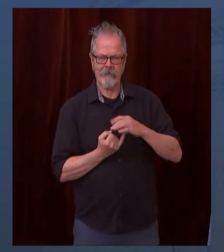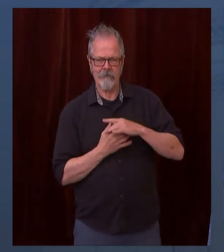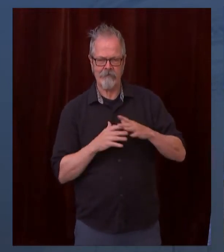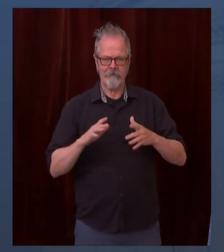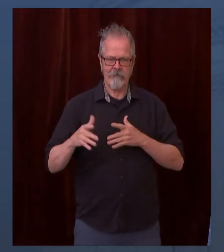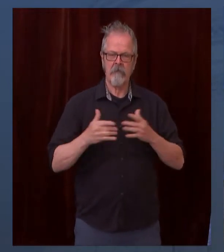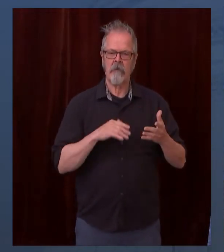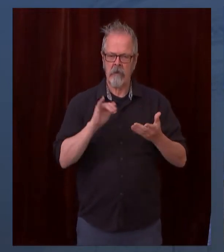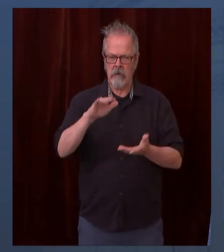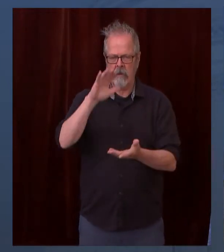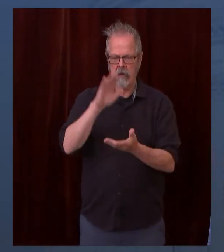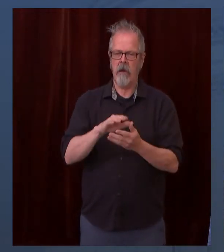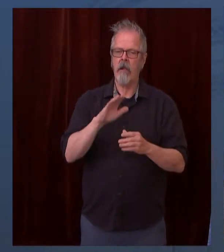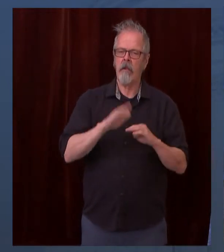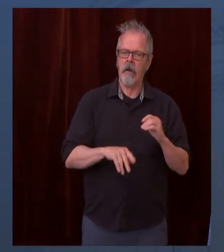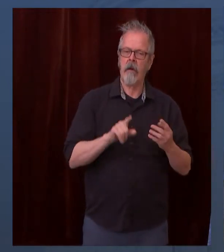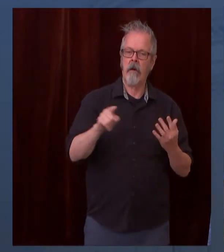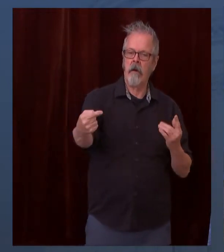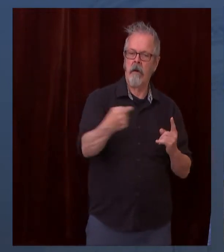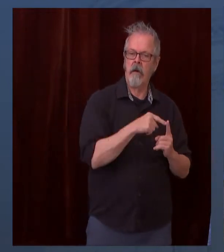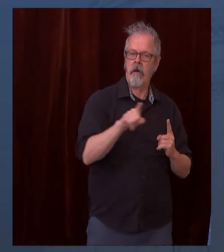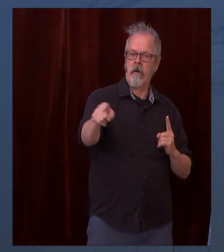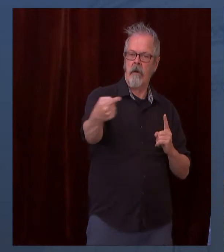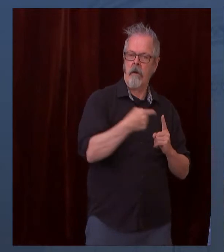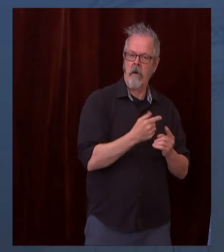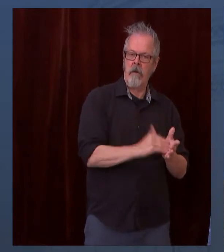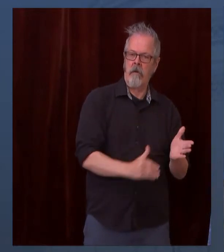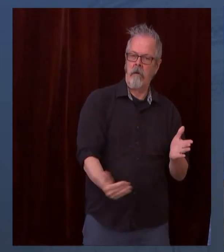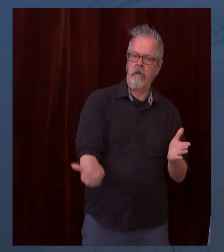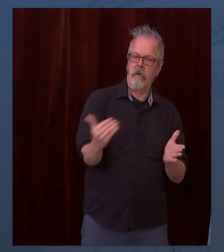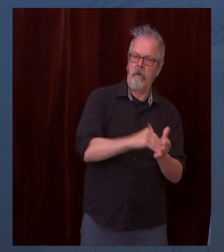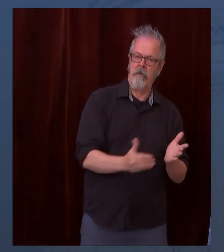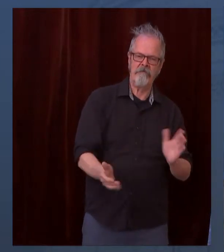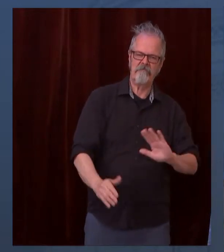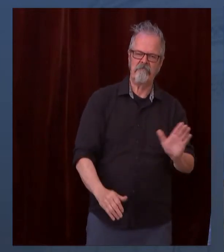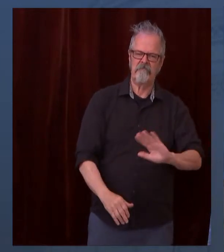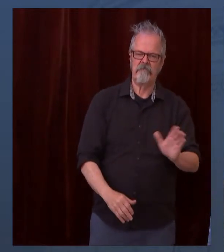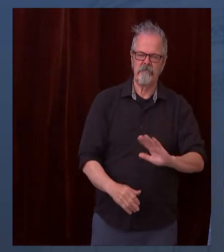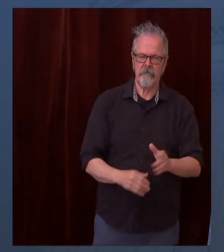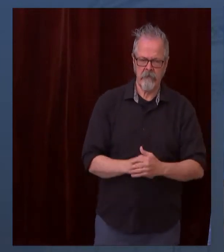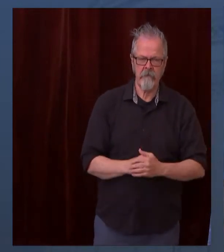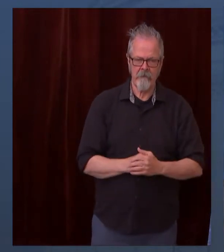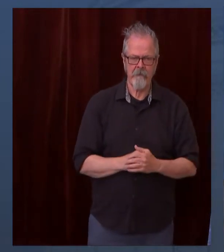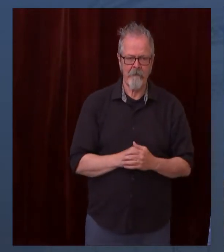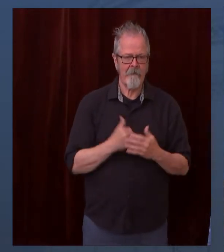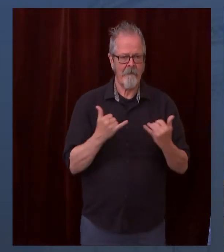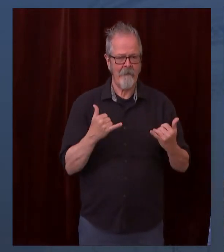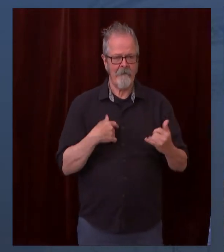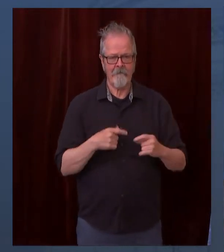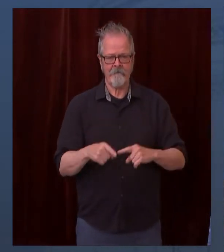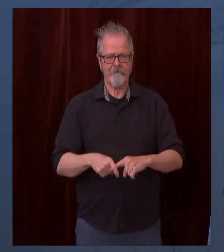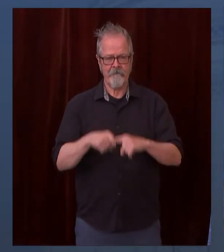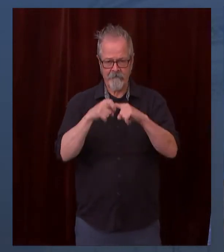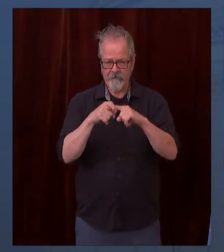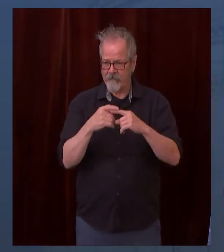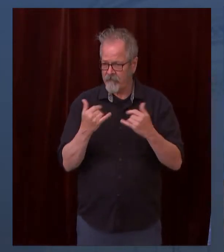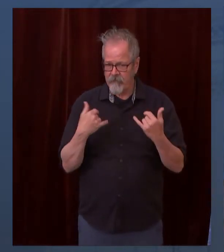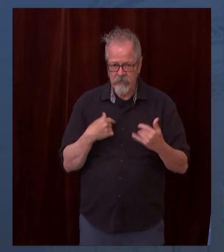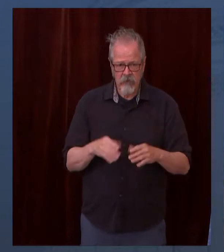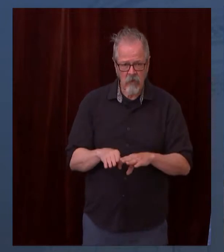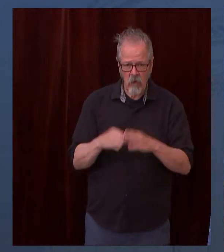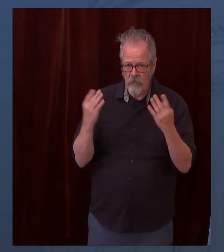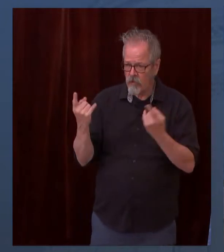any questions of Cheryl, we thought we'd pause now before we continue our discussion. Any questions of Cheryl? I think